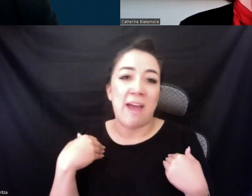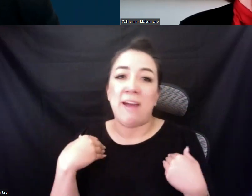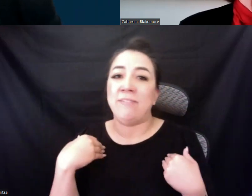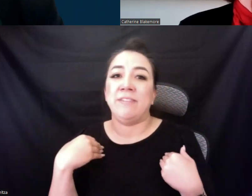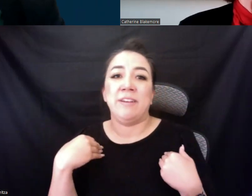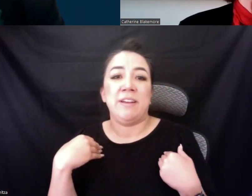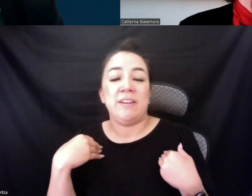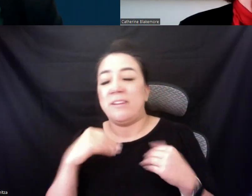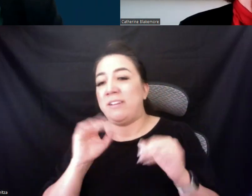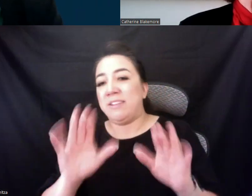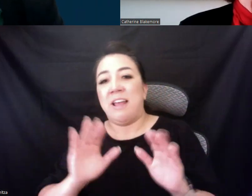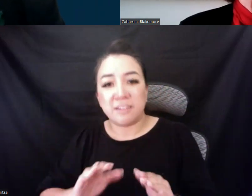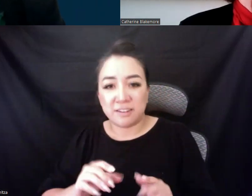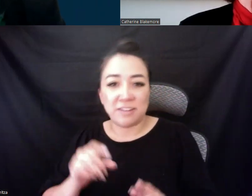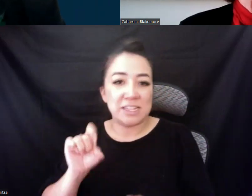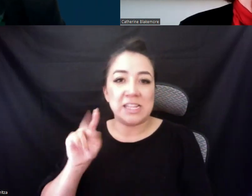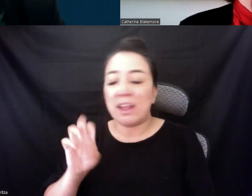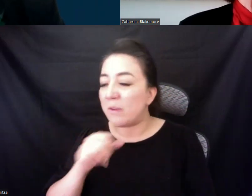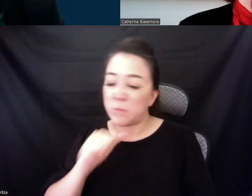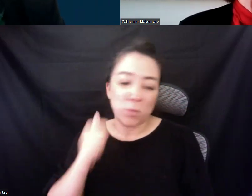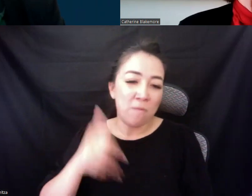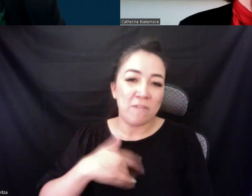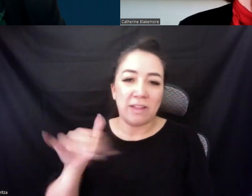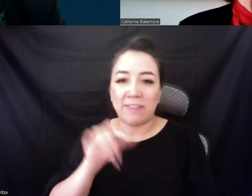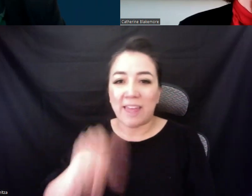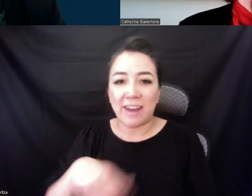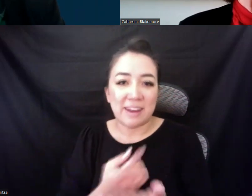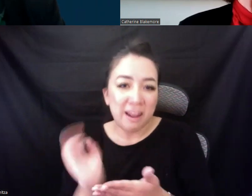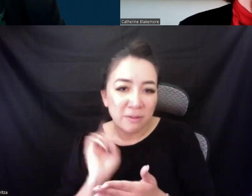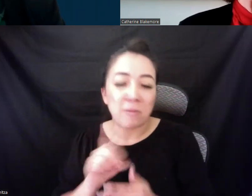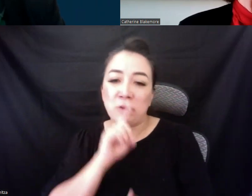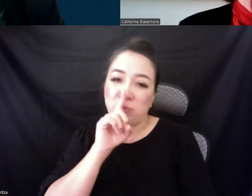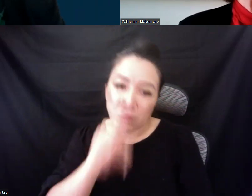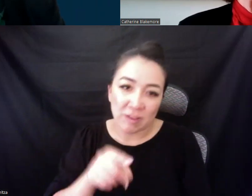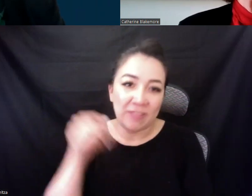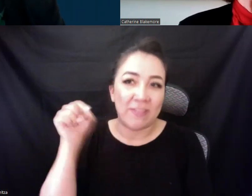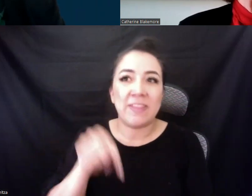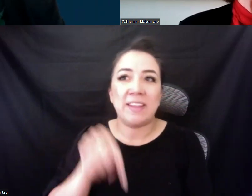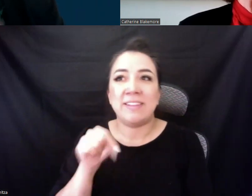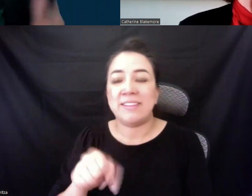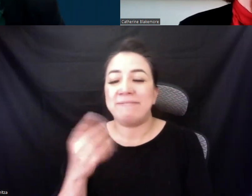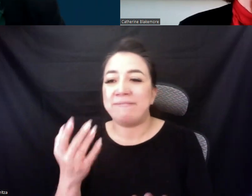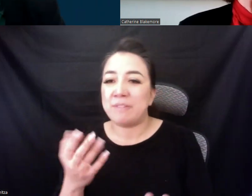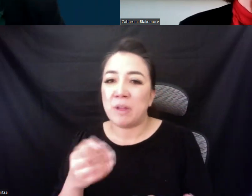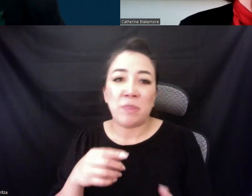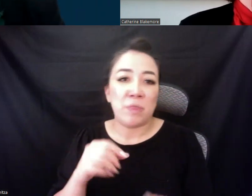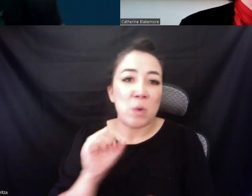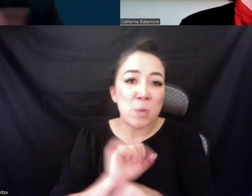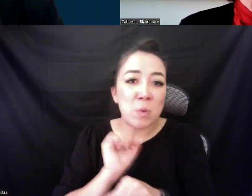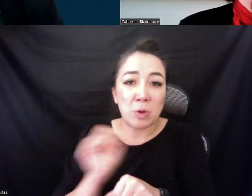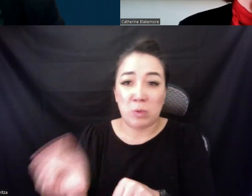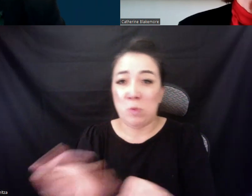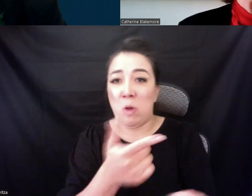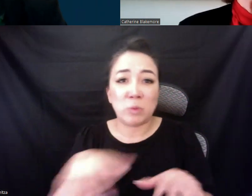state. It's not going to feel that way next week. But, truly, this is, the work that you're all